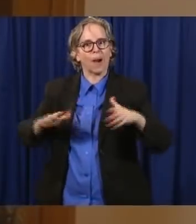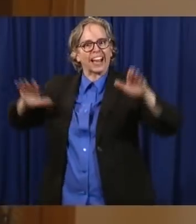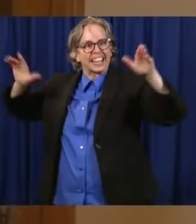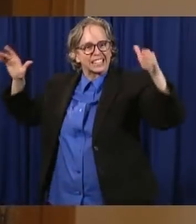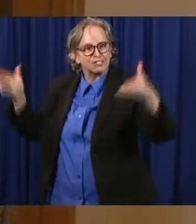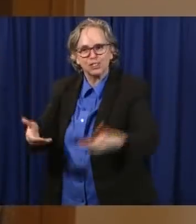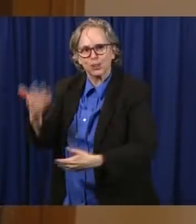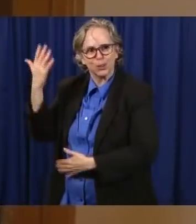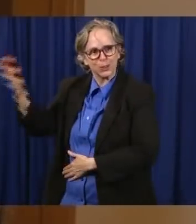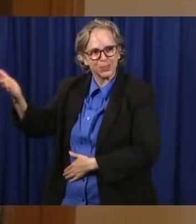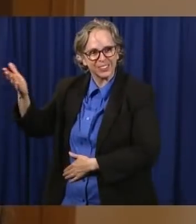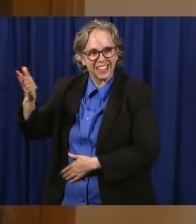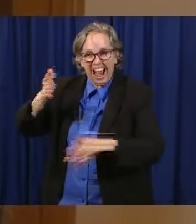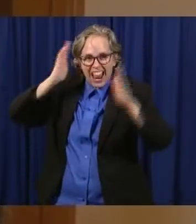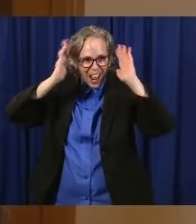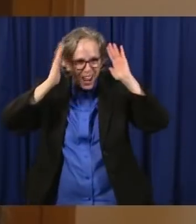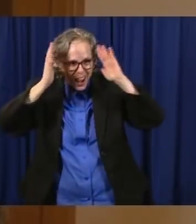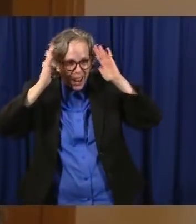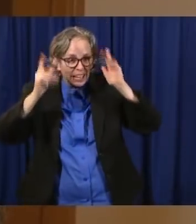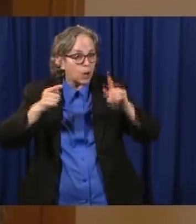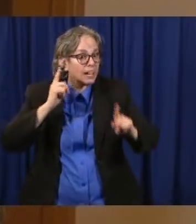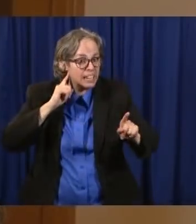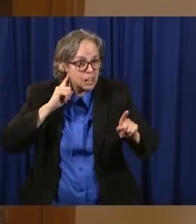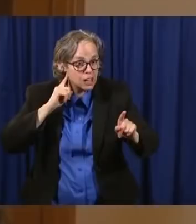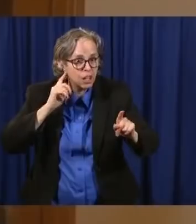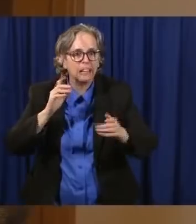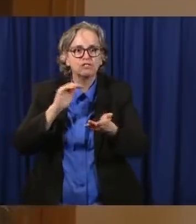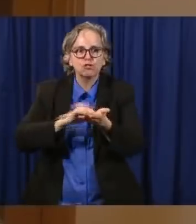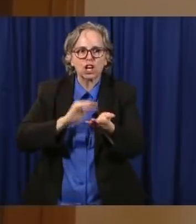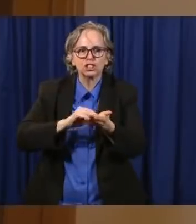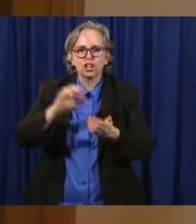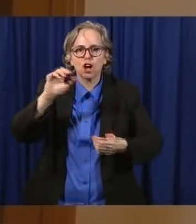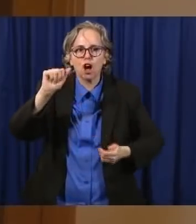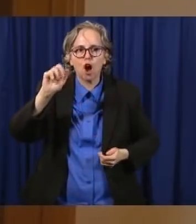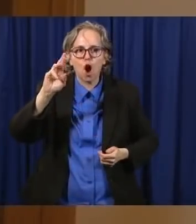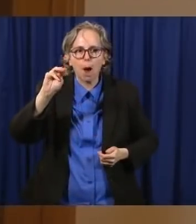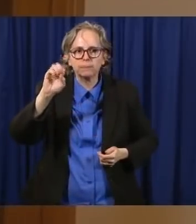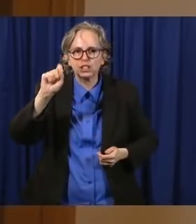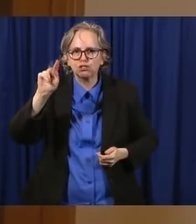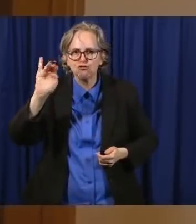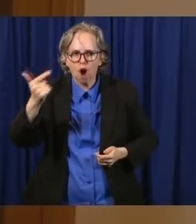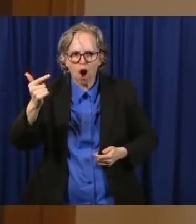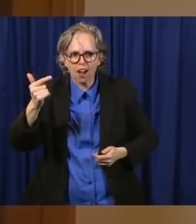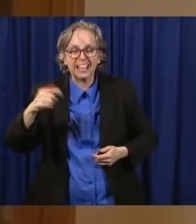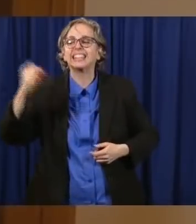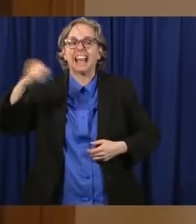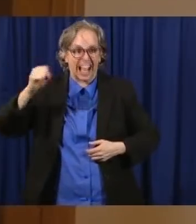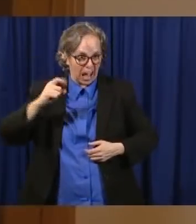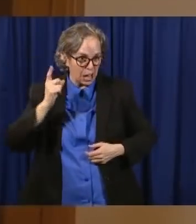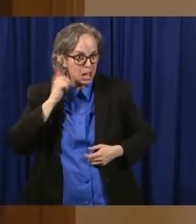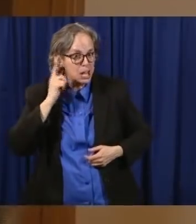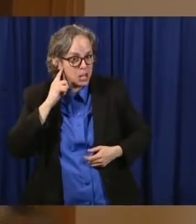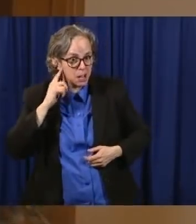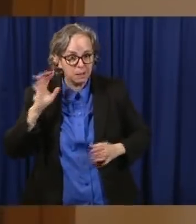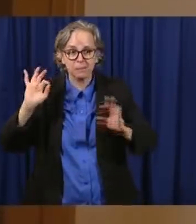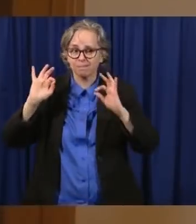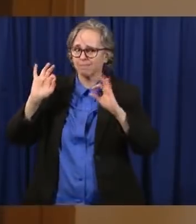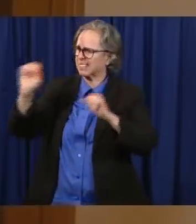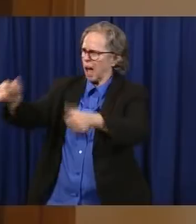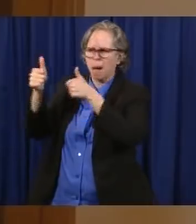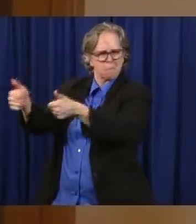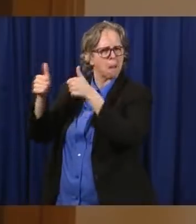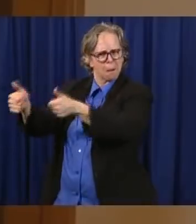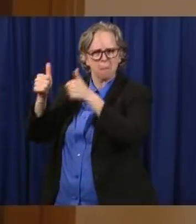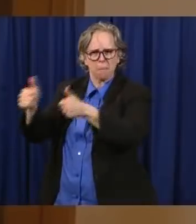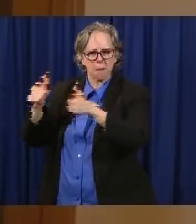Hello. Can you hear me, Dr. Armstrong? Yes, I can. Great. So Can you hear me okay? Yes, perfectly. And I